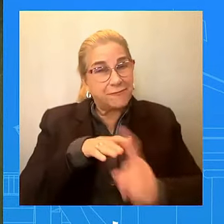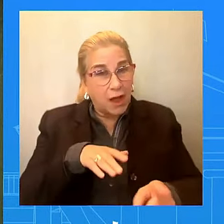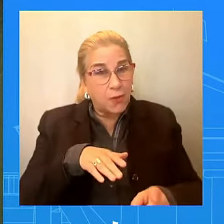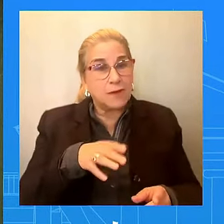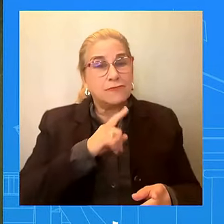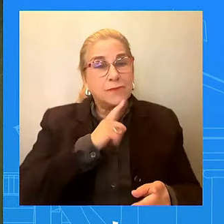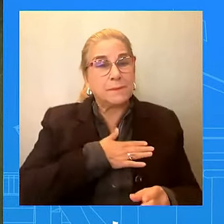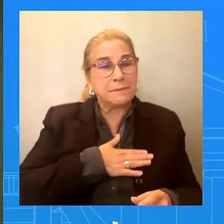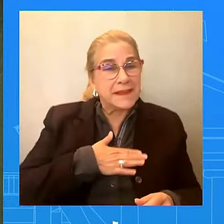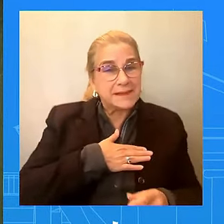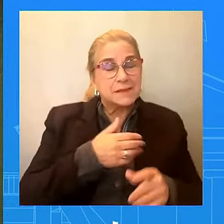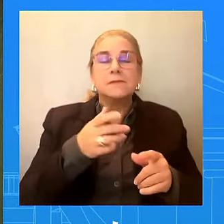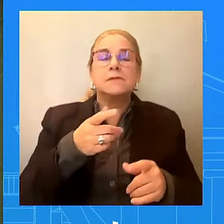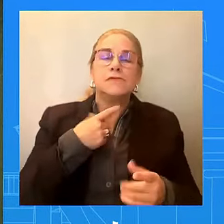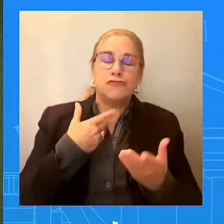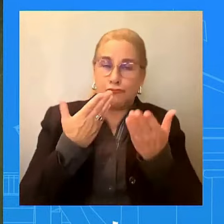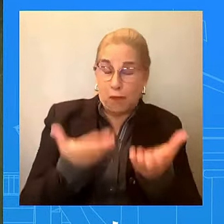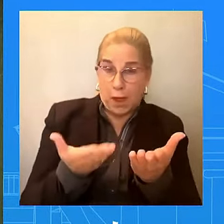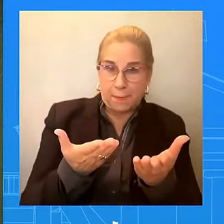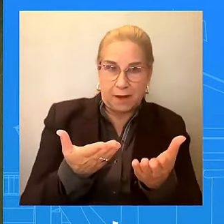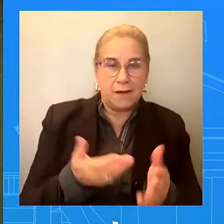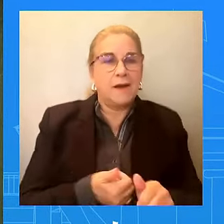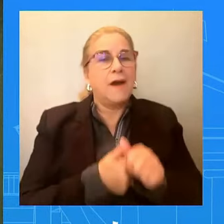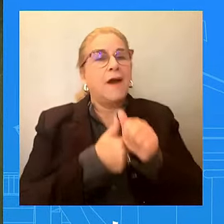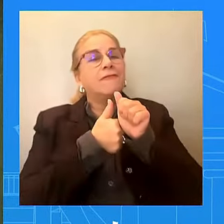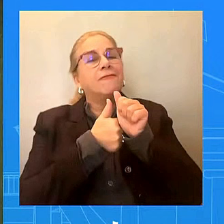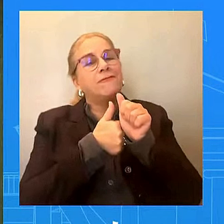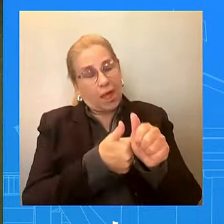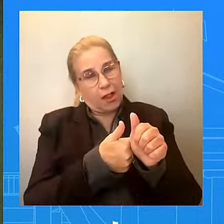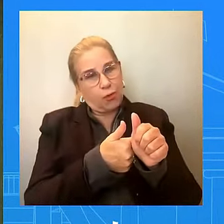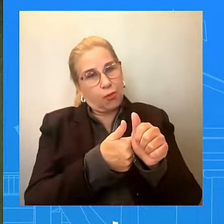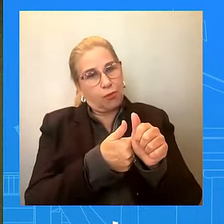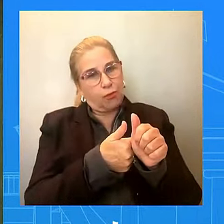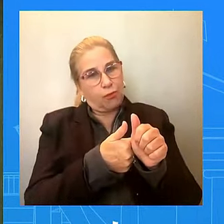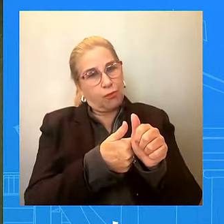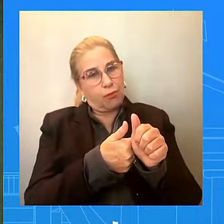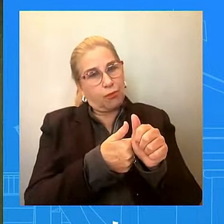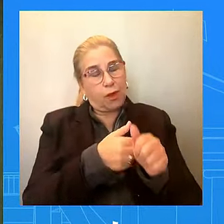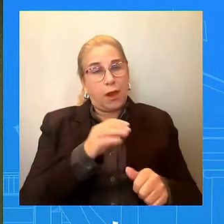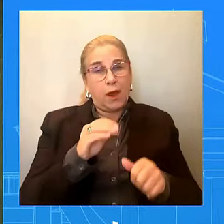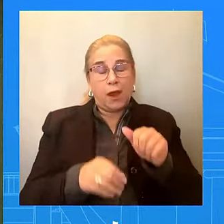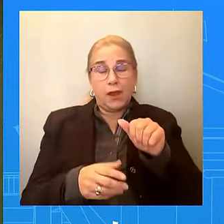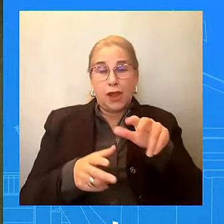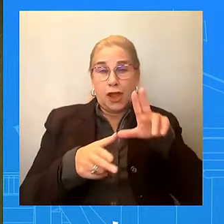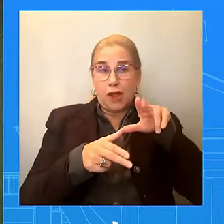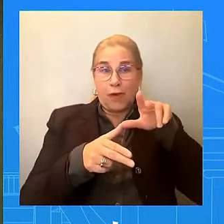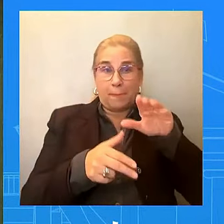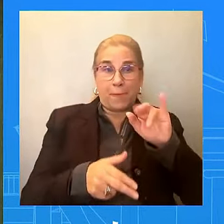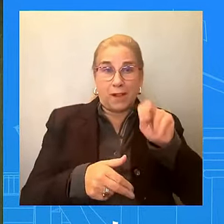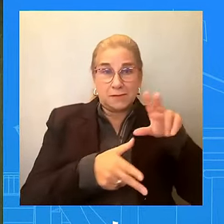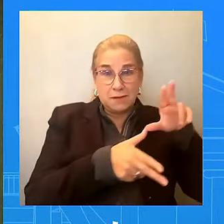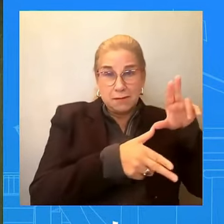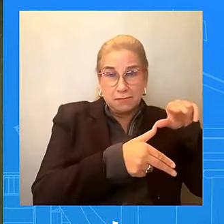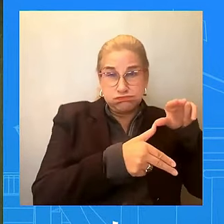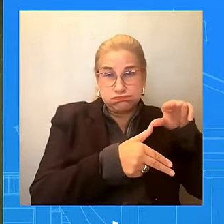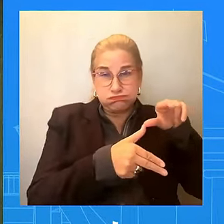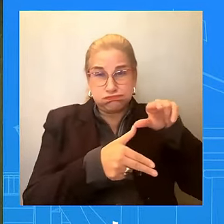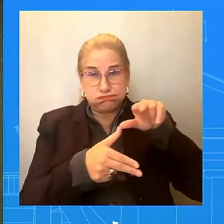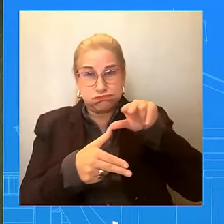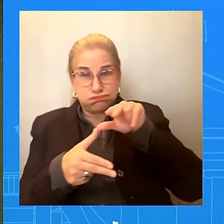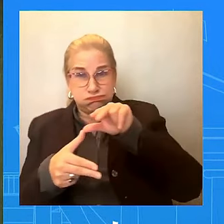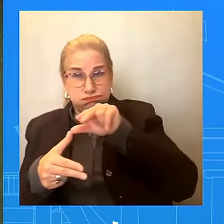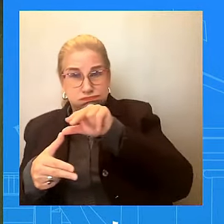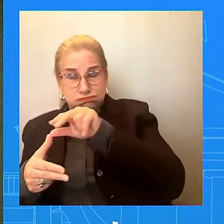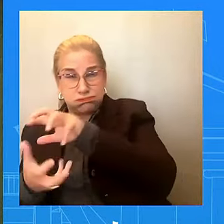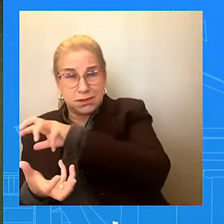has not. Downed power lines, flood waters, non-potable drinking water, and debris are